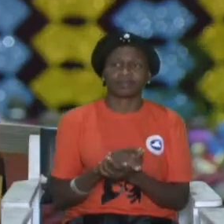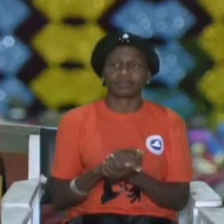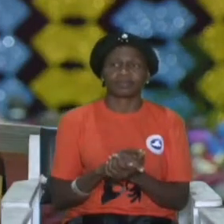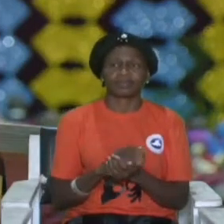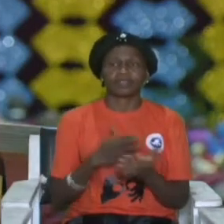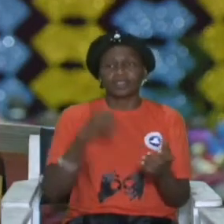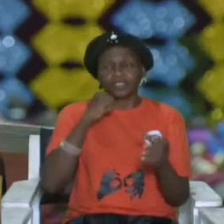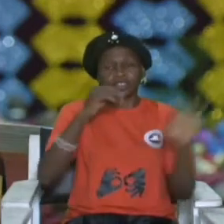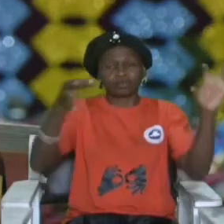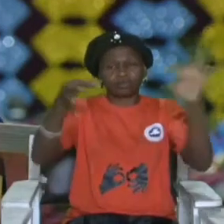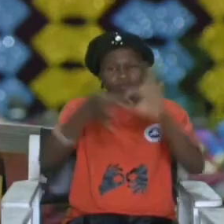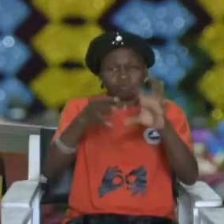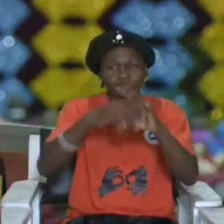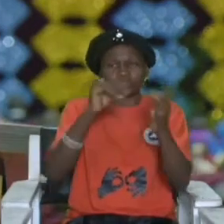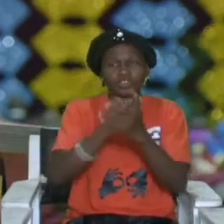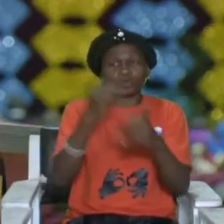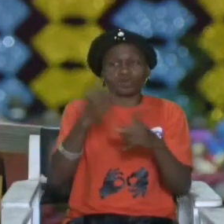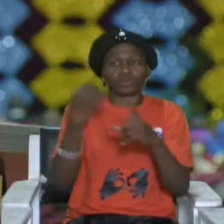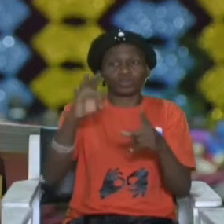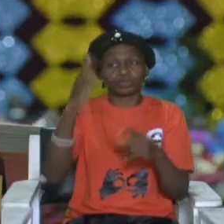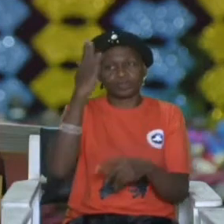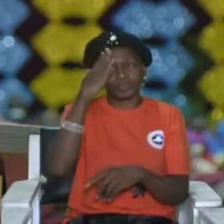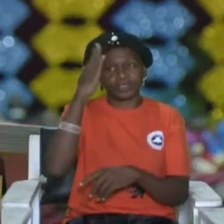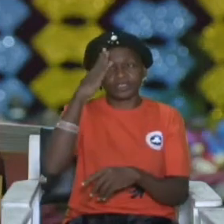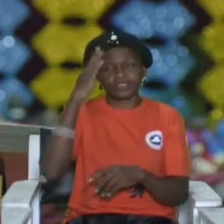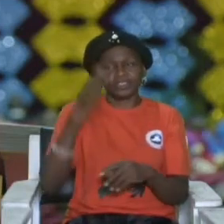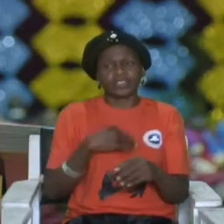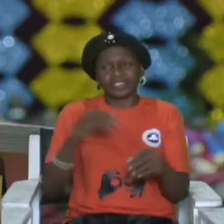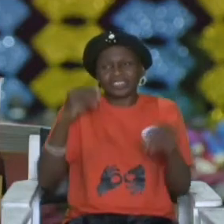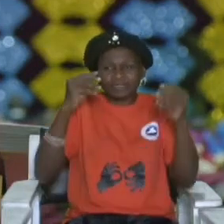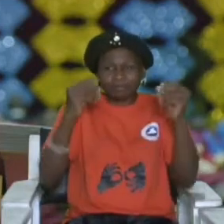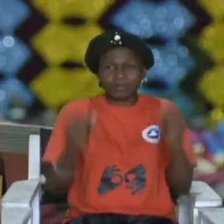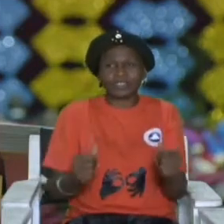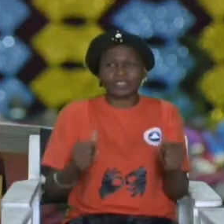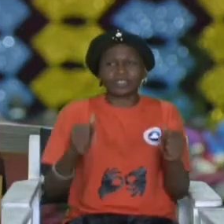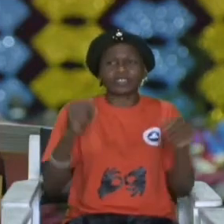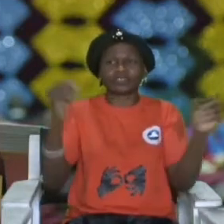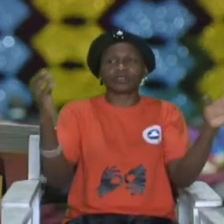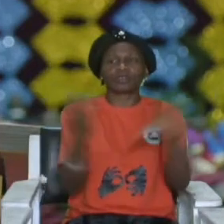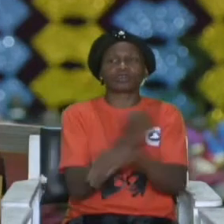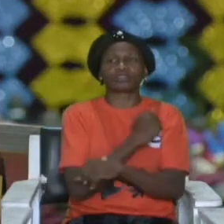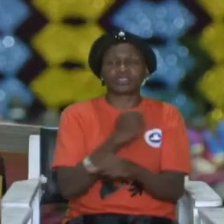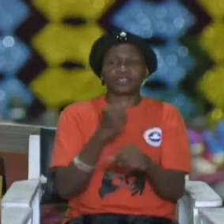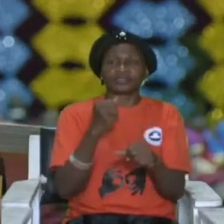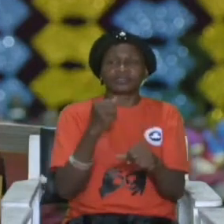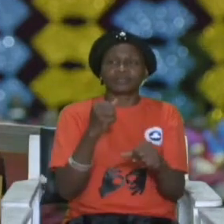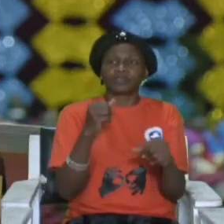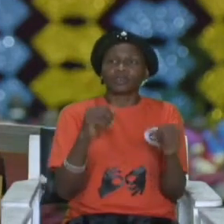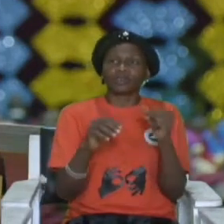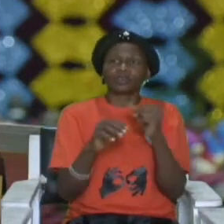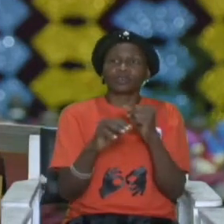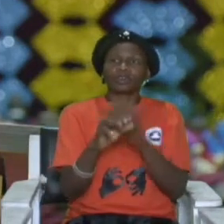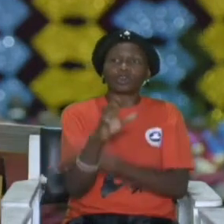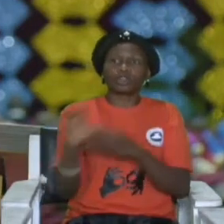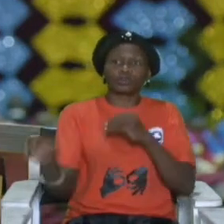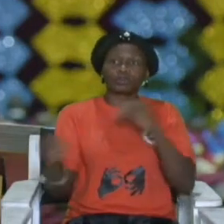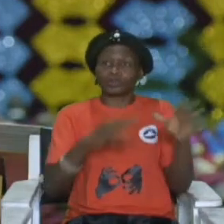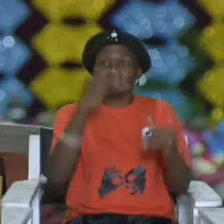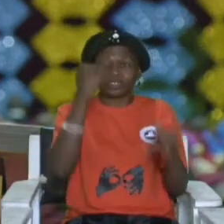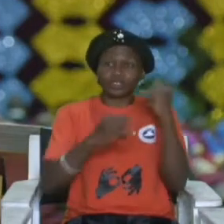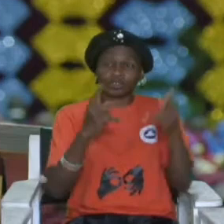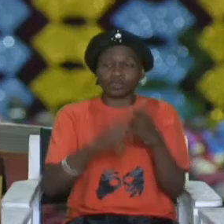And she keyed into that word of knowledge, and immediately God did put an end to a